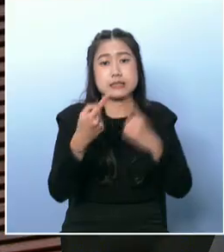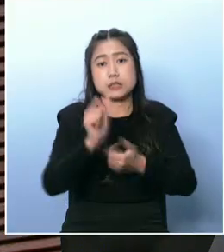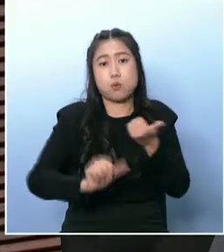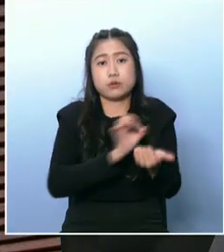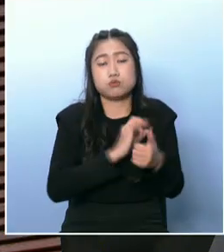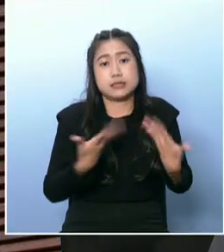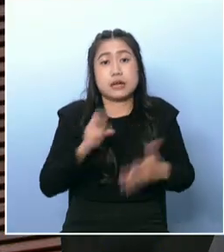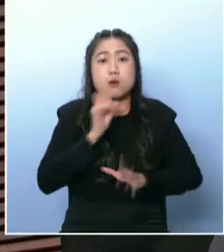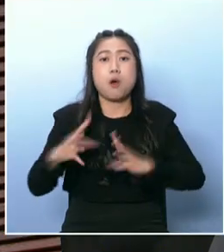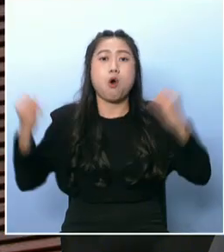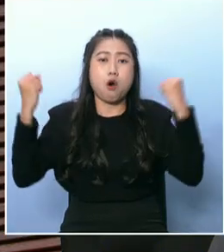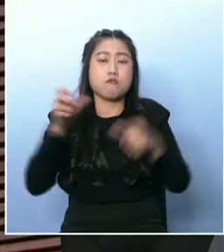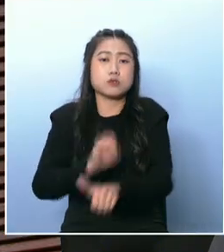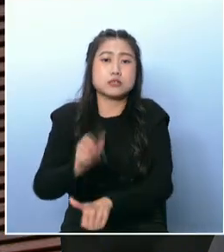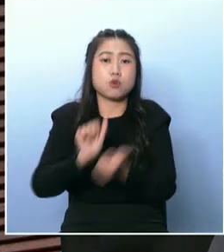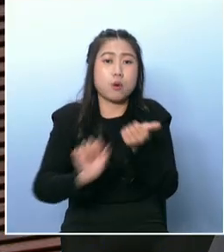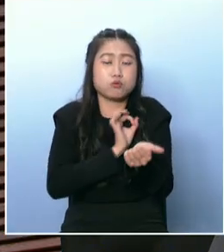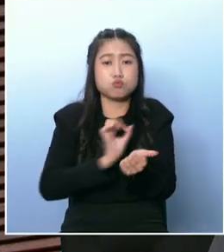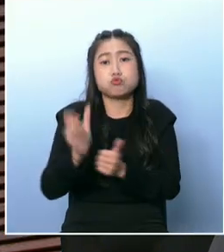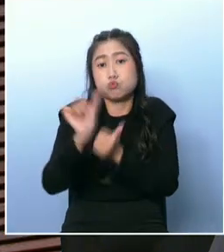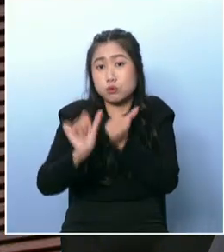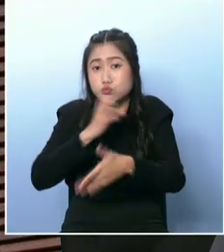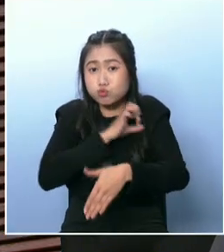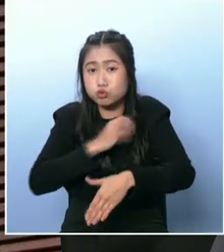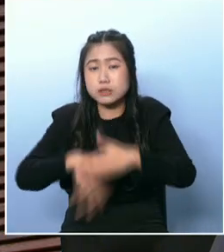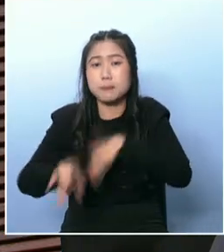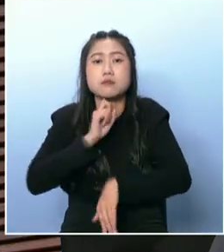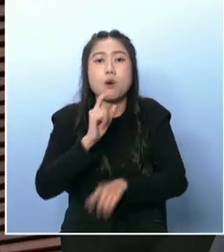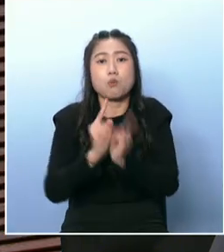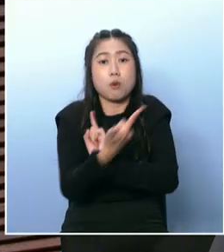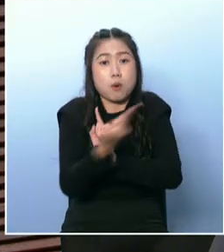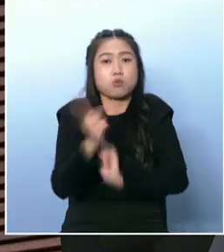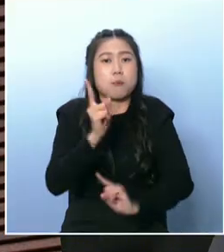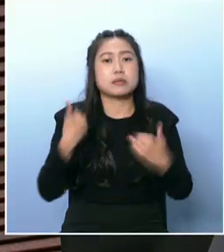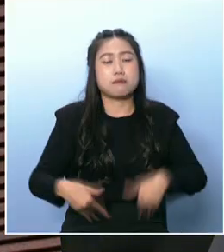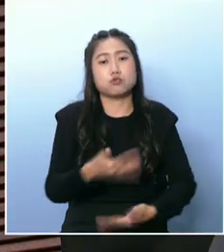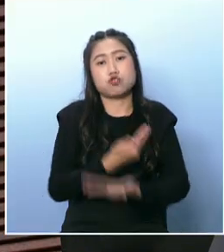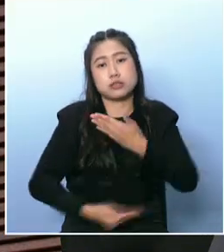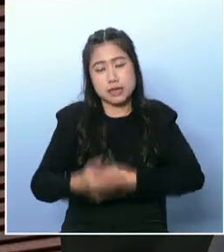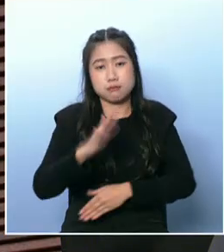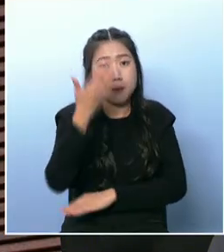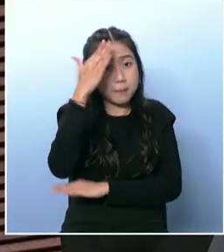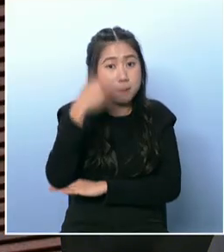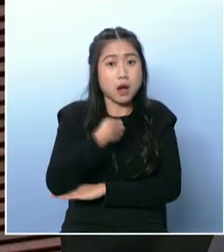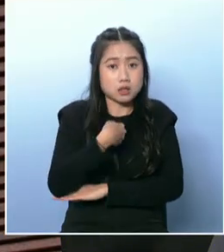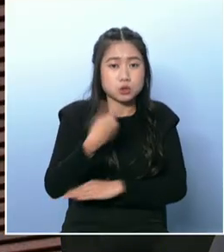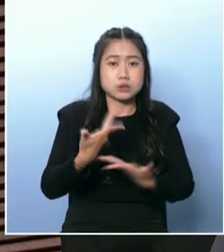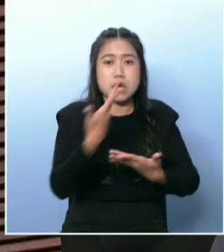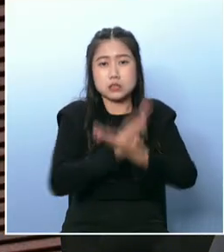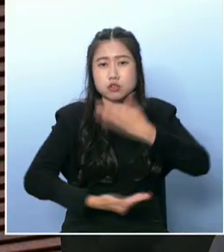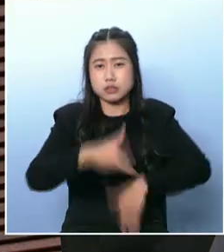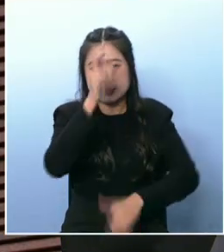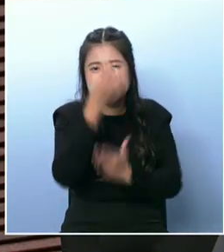the PWDs on commission, we already have a commission on rehabilitation, and there are a lot of